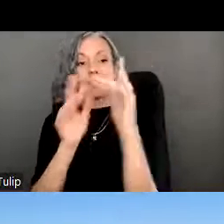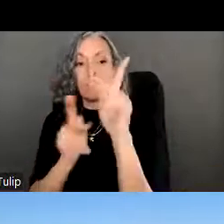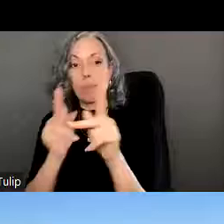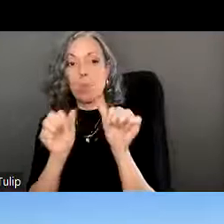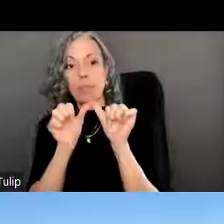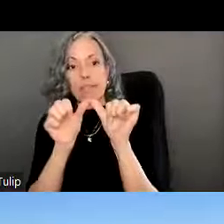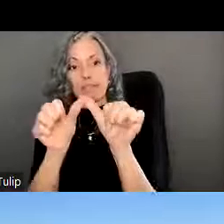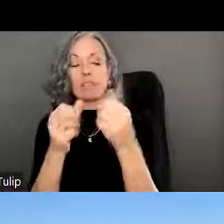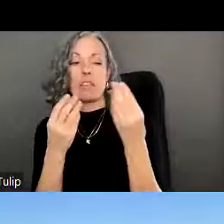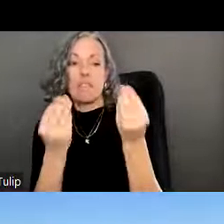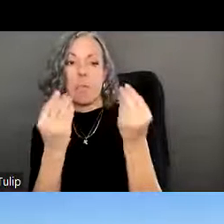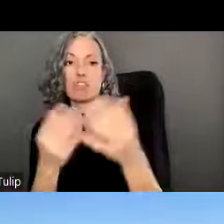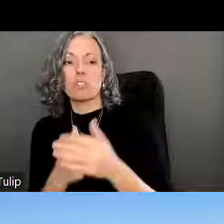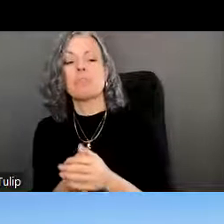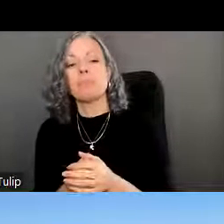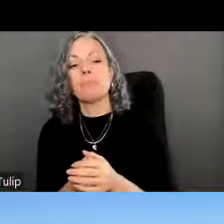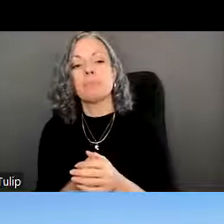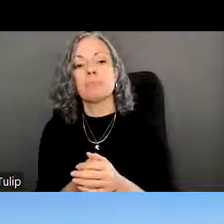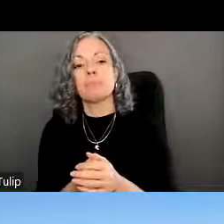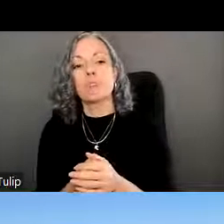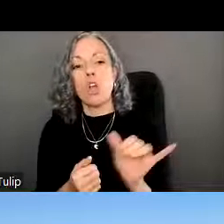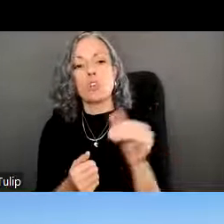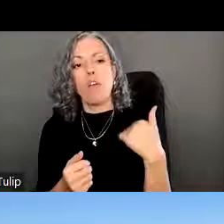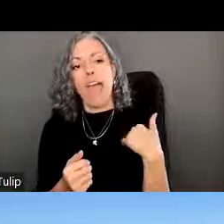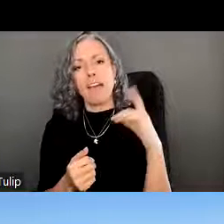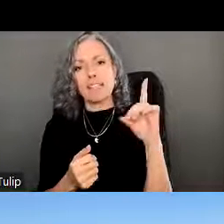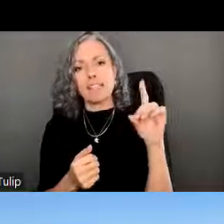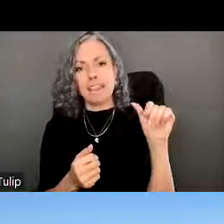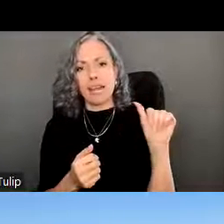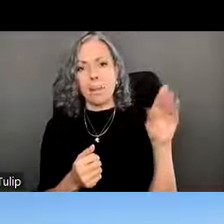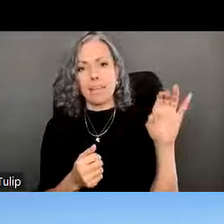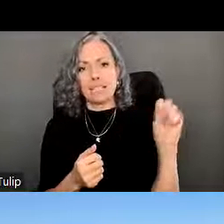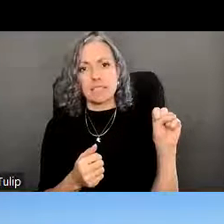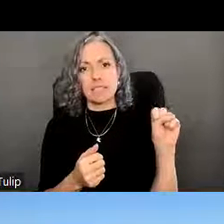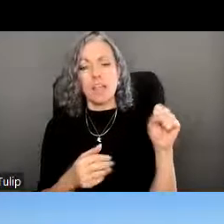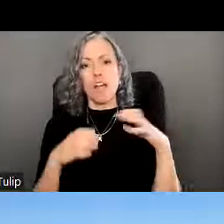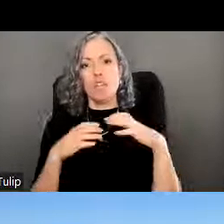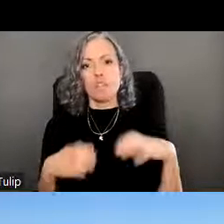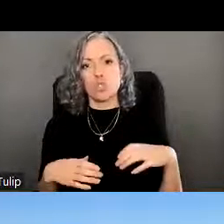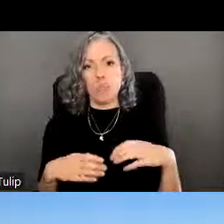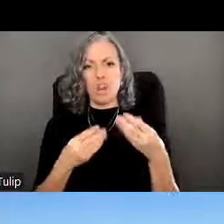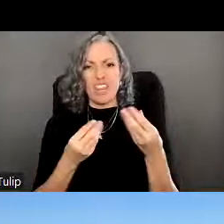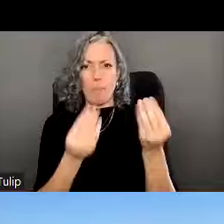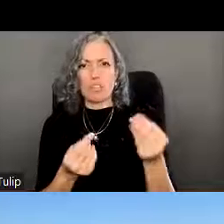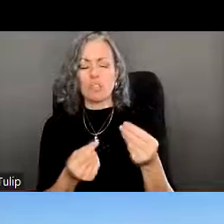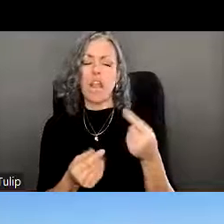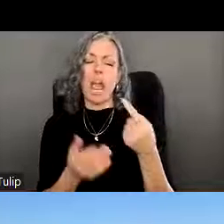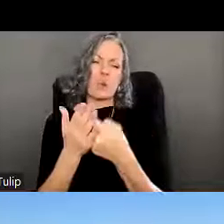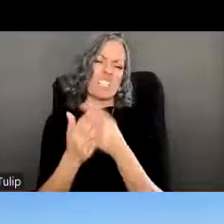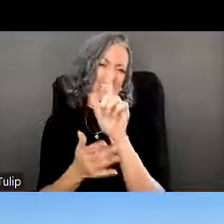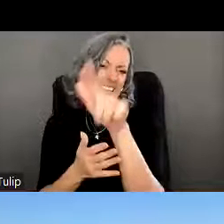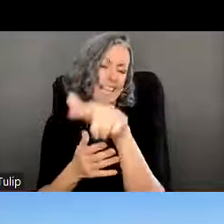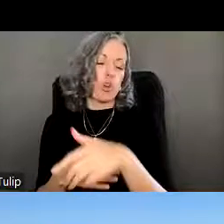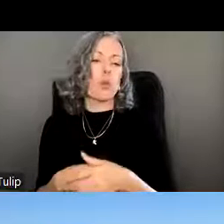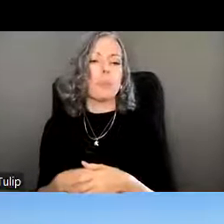consistent information. We also have a database of consumer content. I'll talk about this a little bit later in